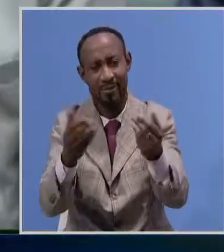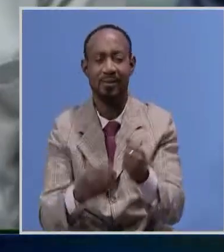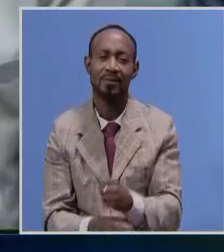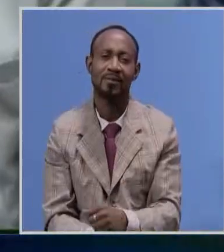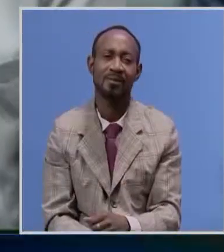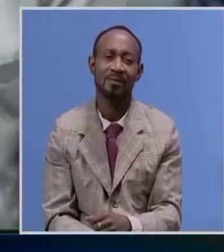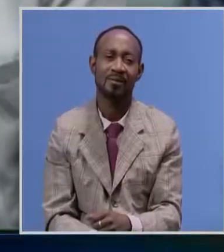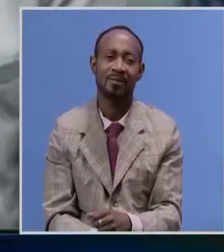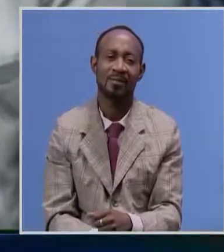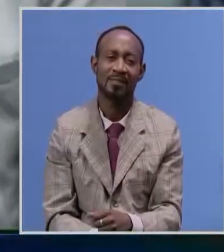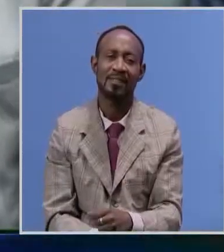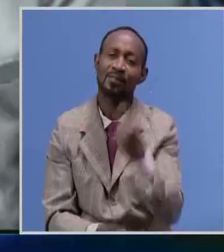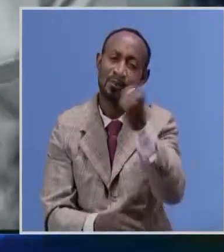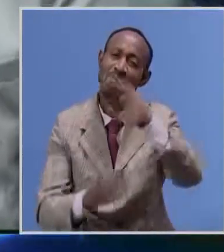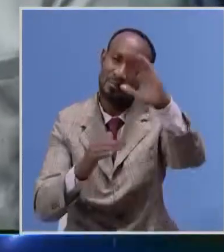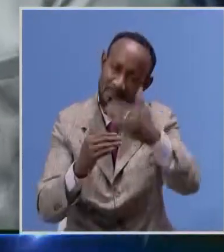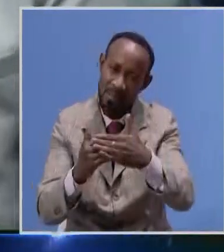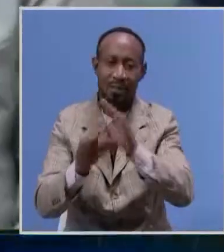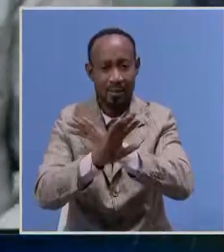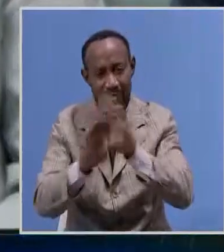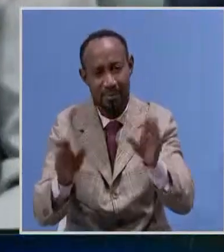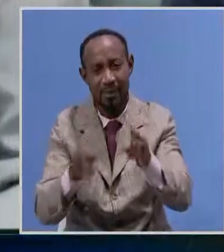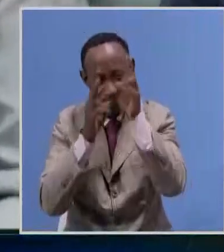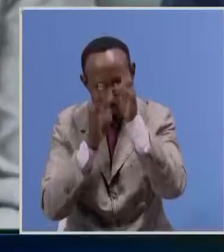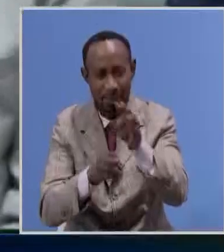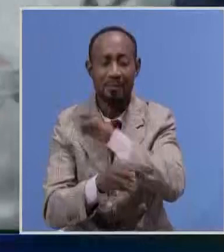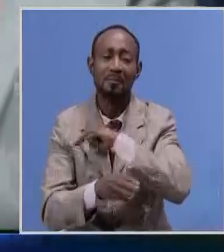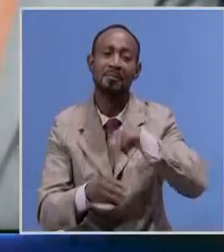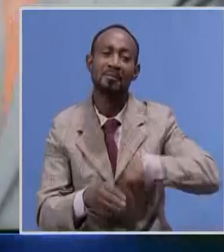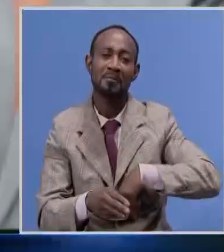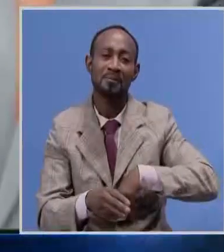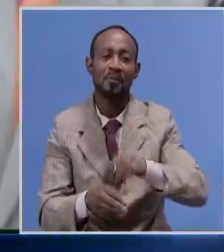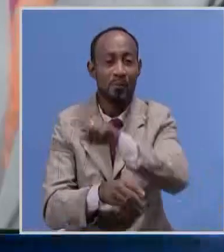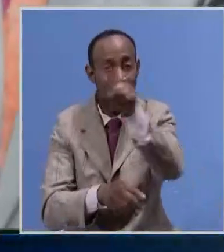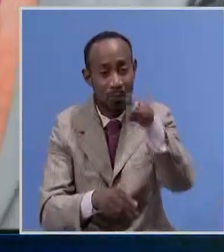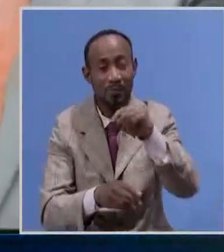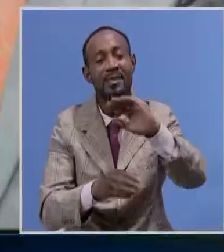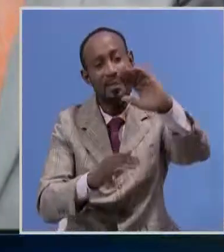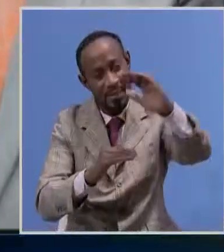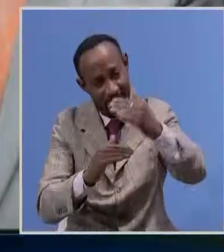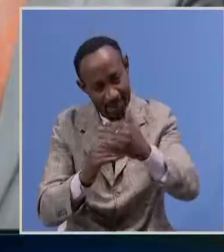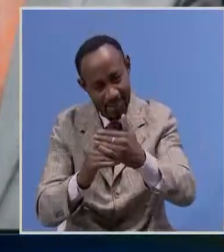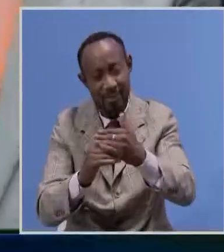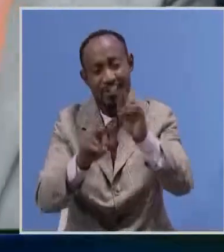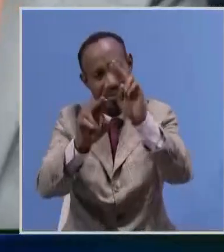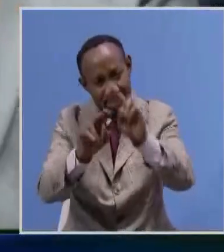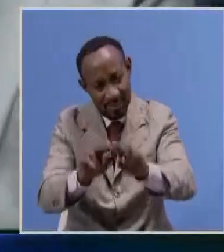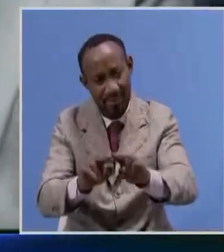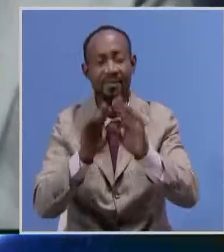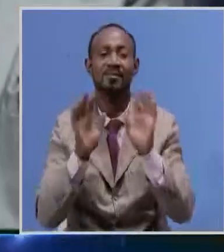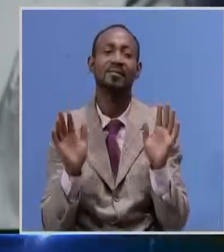That is retention, honorable members. You have retained your